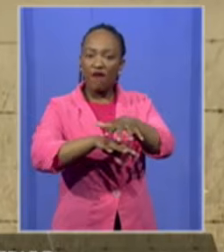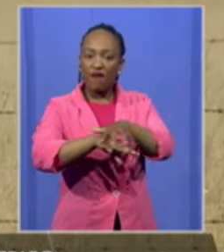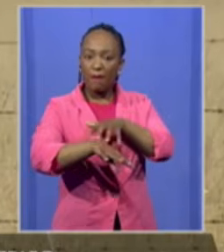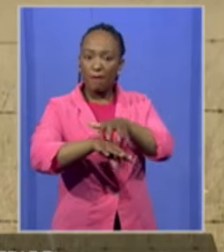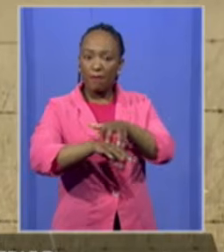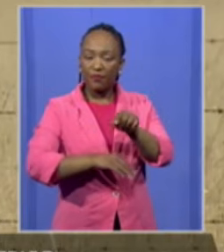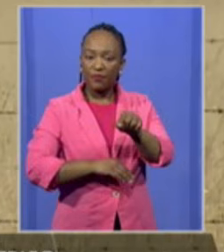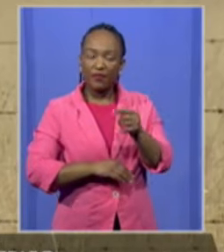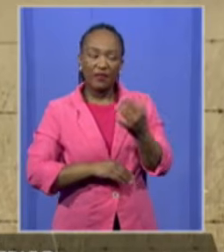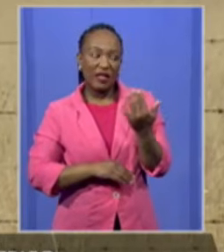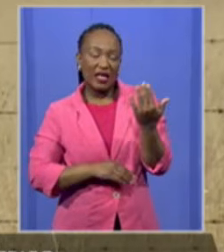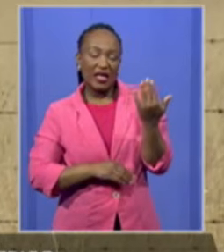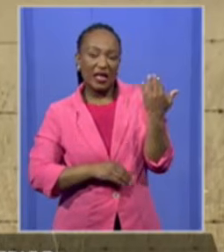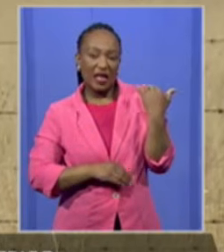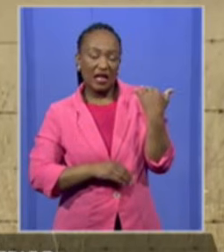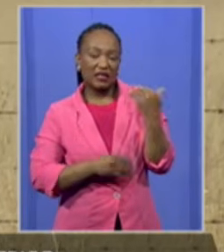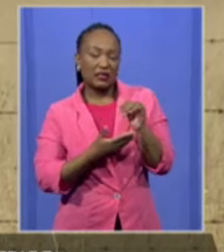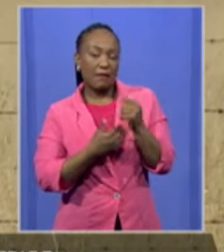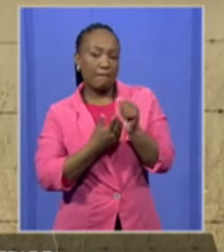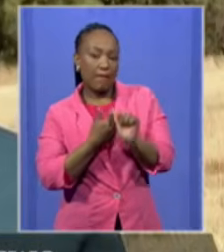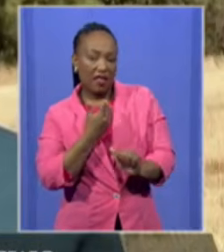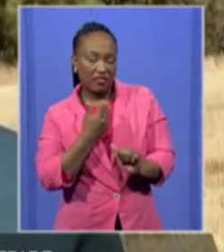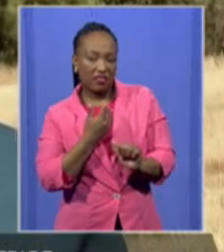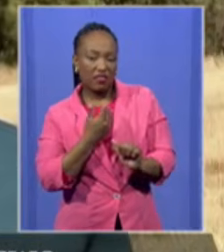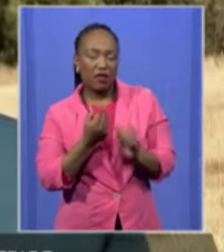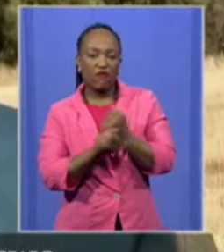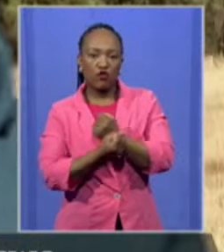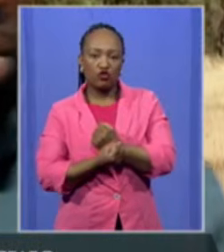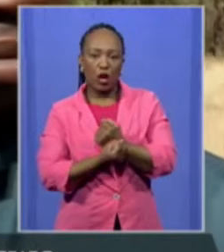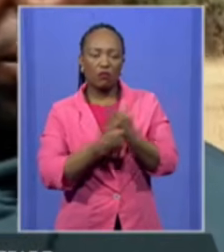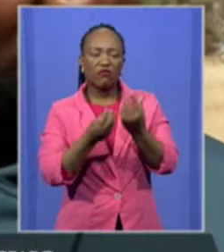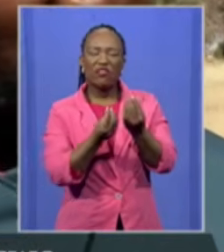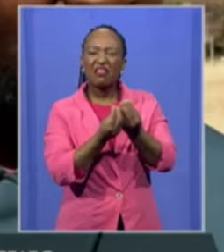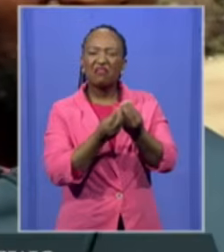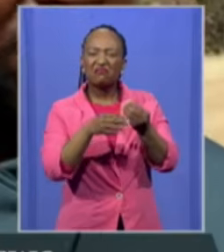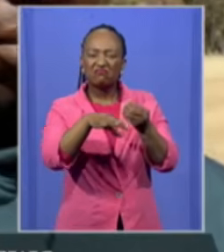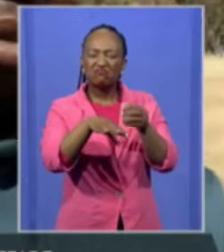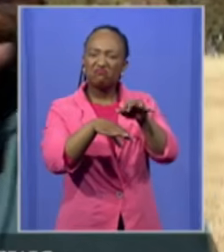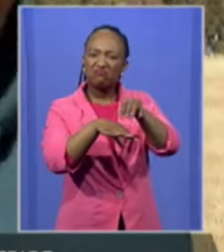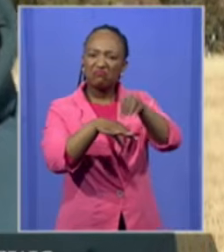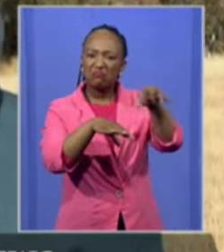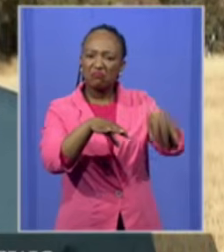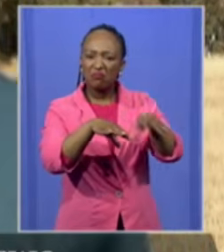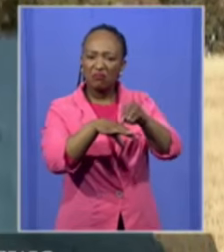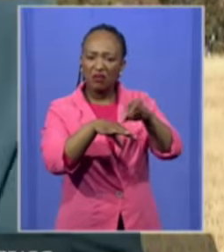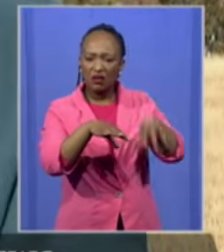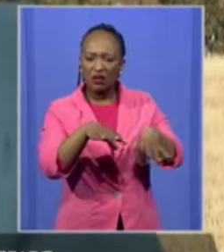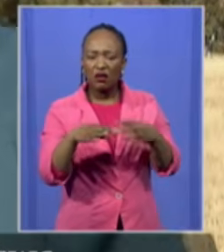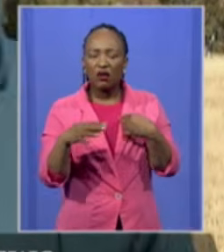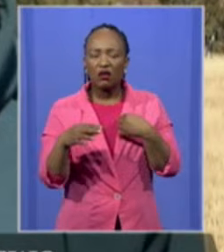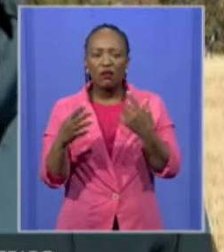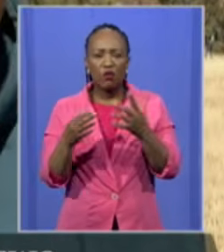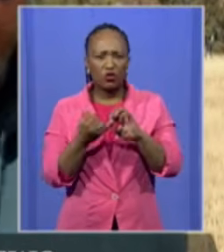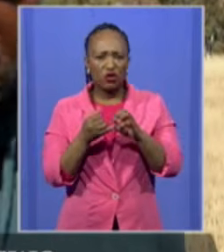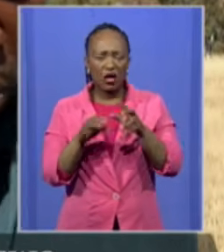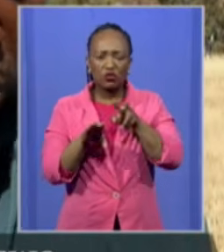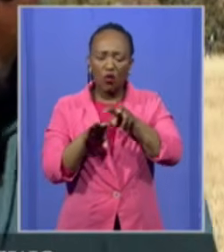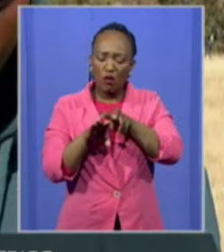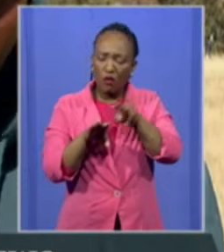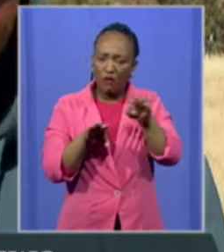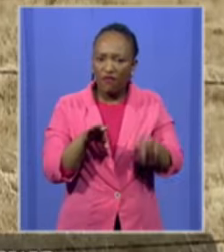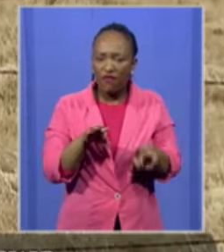Sontaha kgweding e fetileng a ilo theola thepa setorong. O re ha qetile o ile a leka ho tswa empa ho ne ho